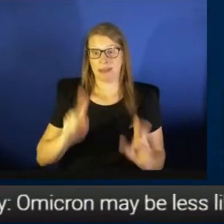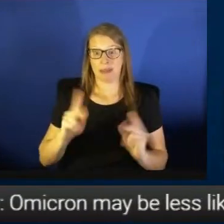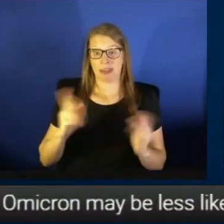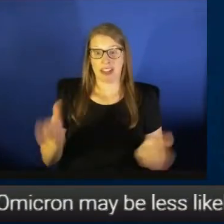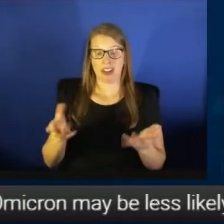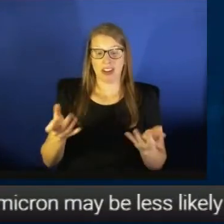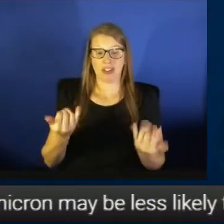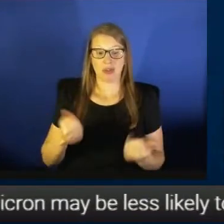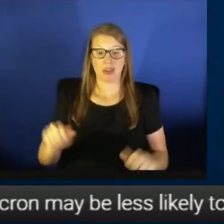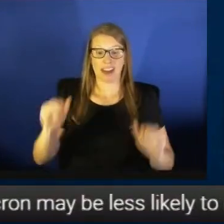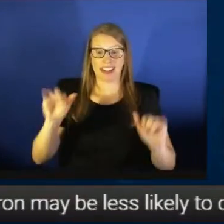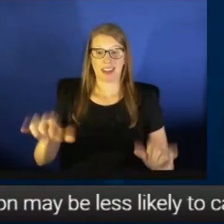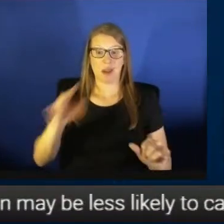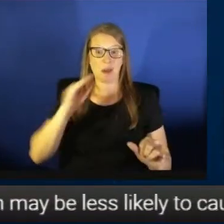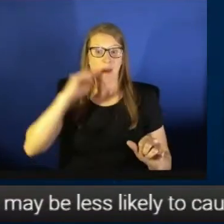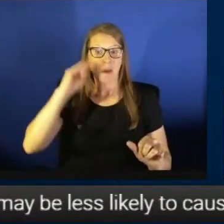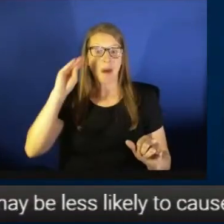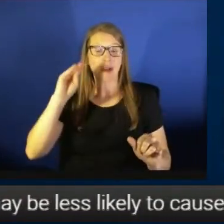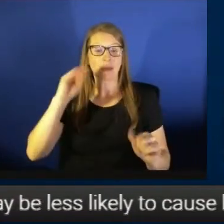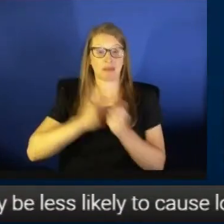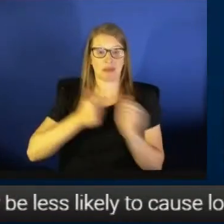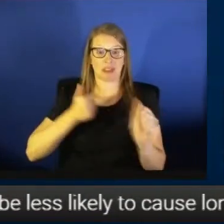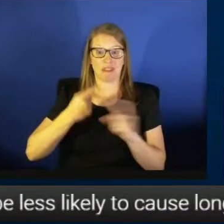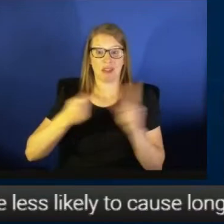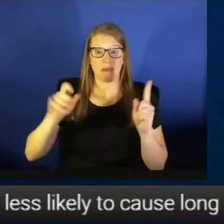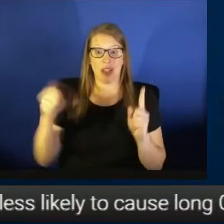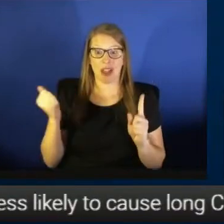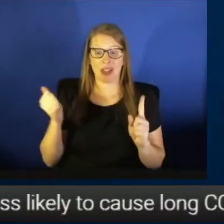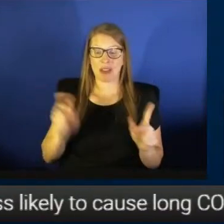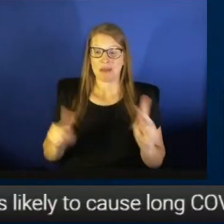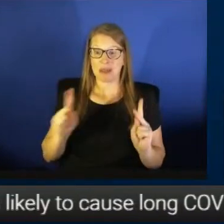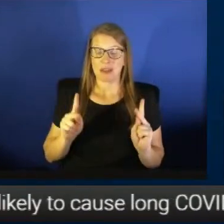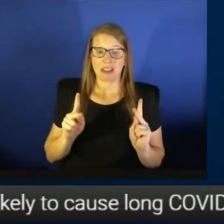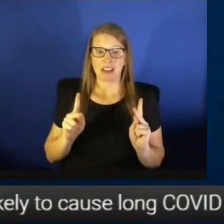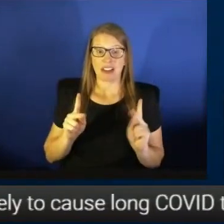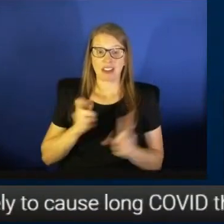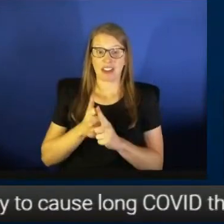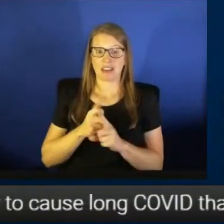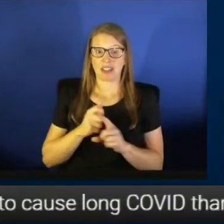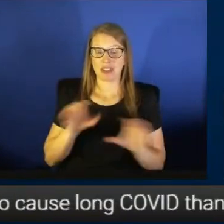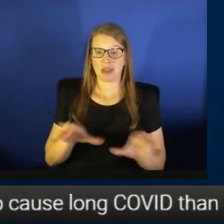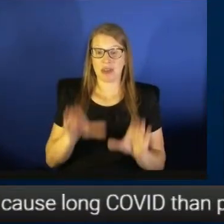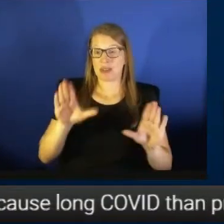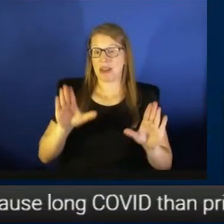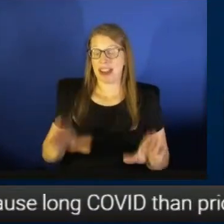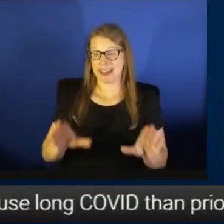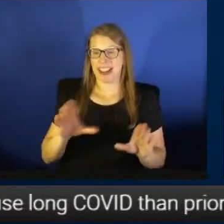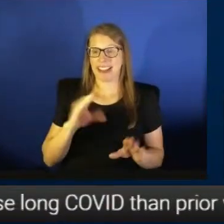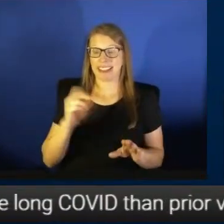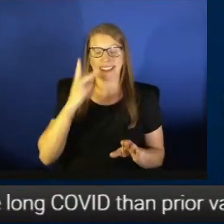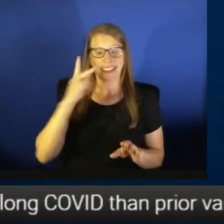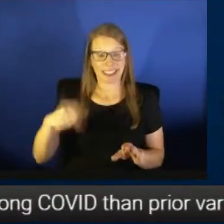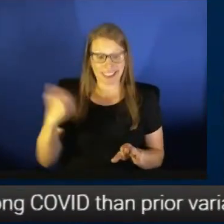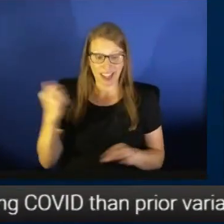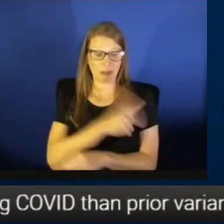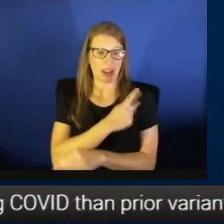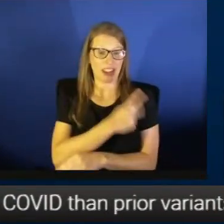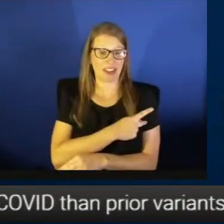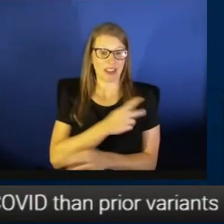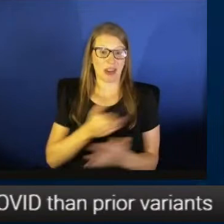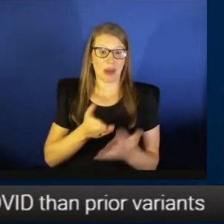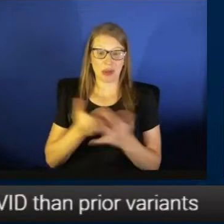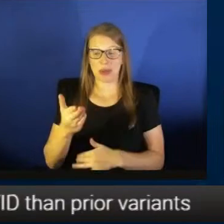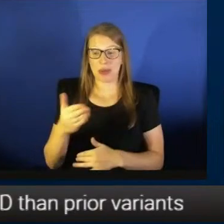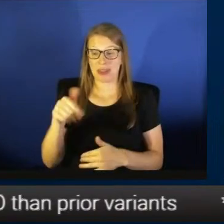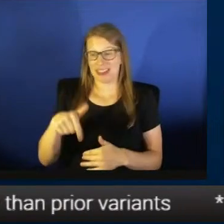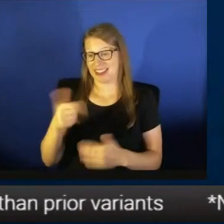stay away from others, and so it was so convenient, and she's doing great now. To see yet another patient being able to go through this again, it's